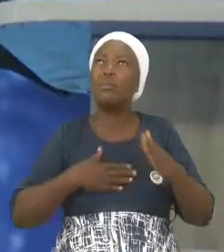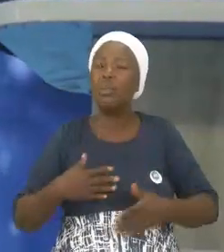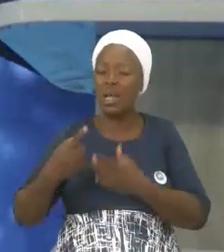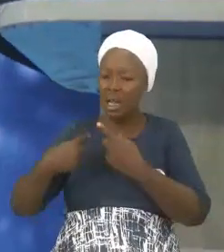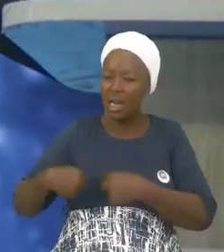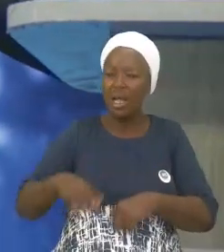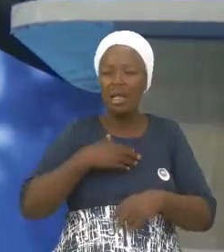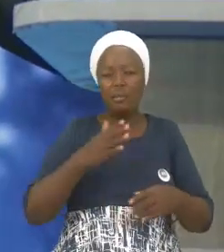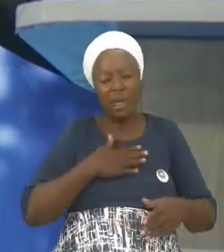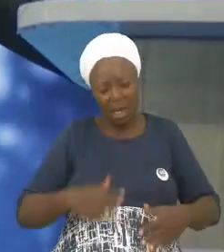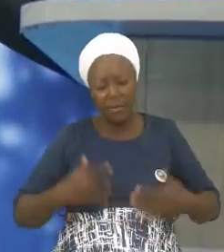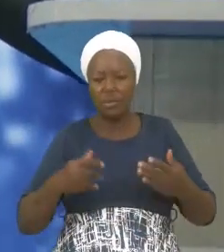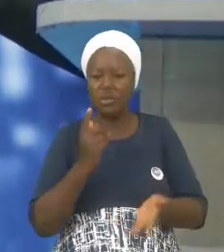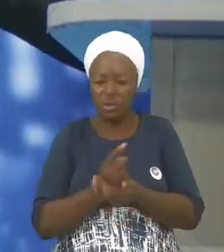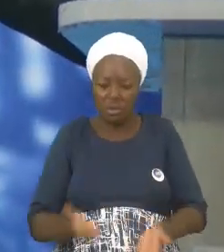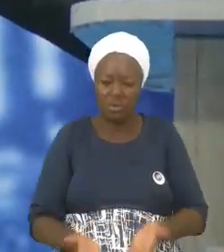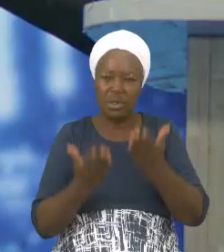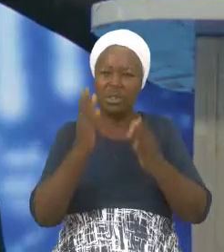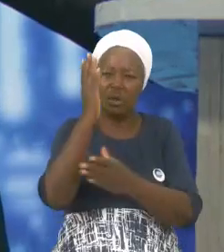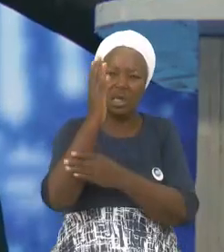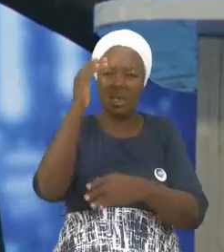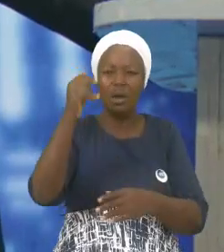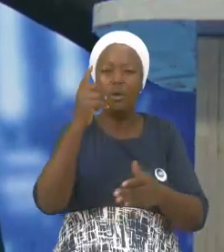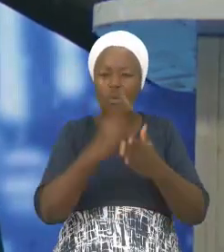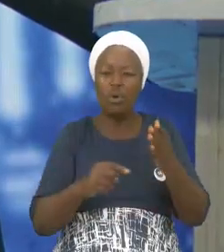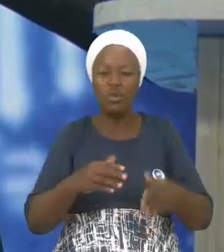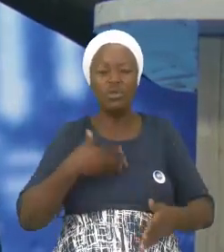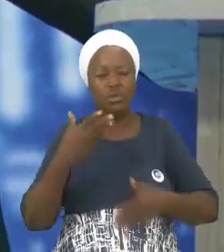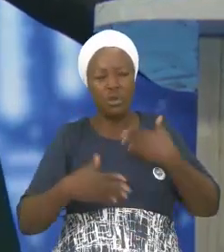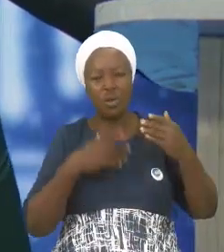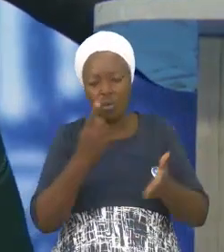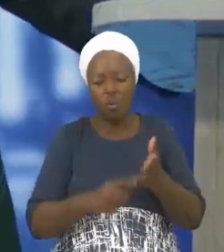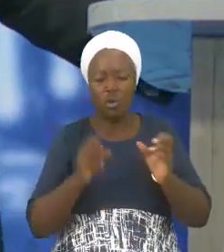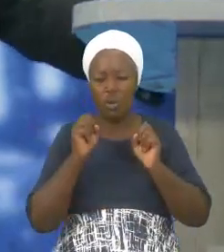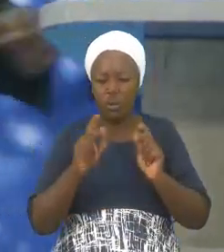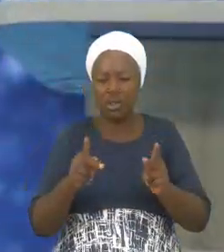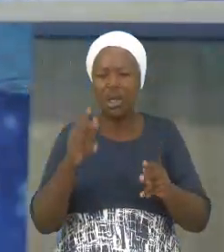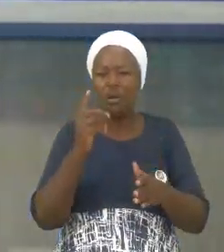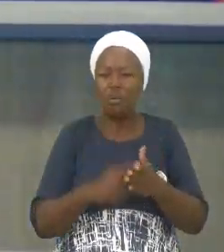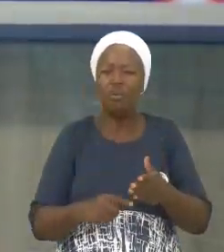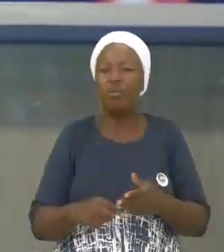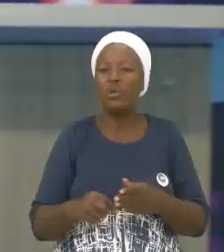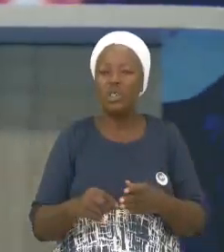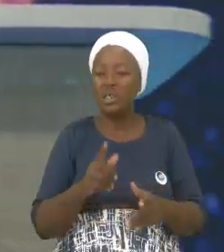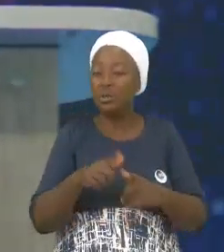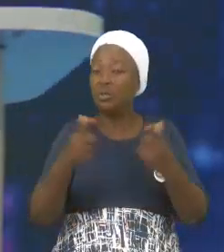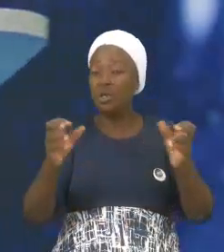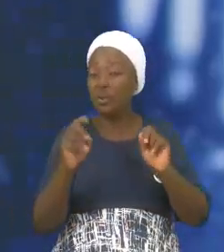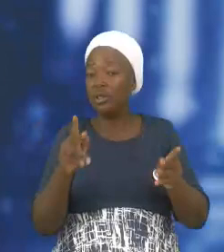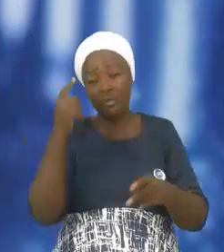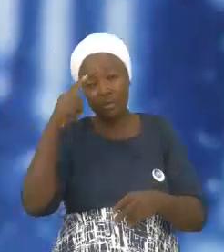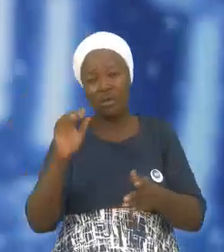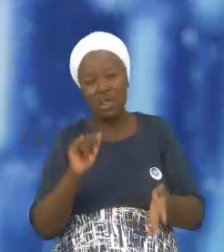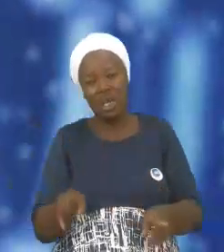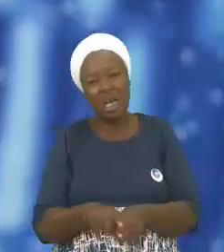now. You're coming to Christ. What joy, what privilege, and what great opportunity for you as you are raising up your